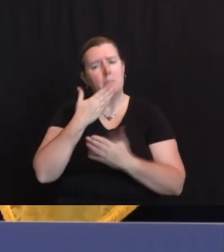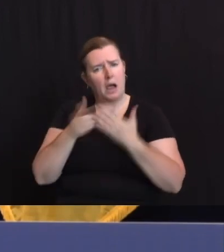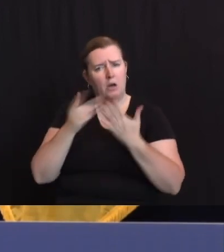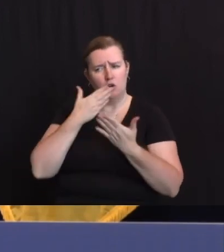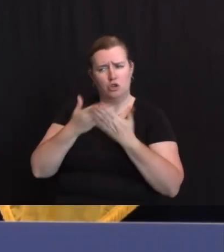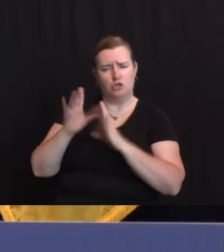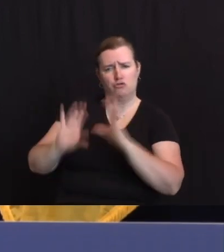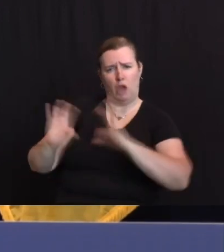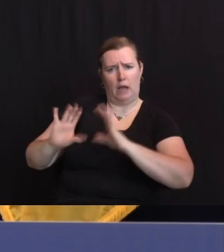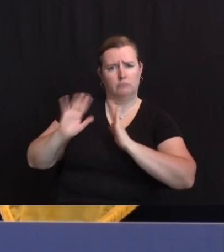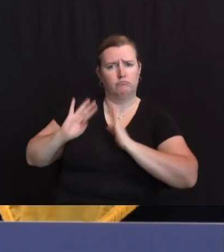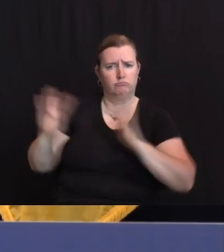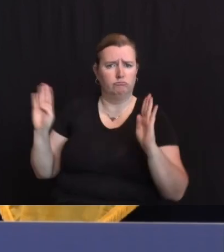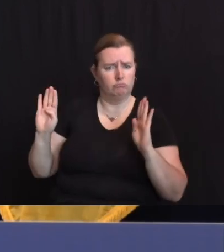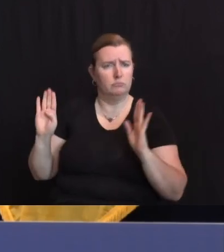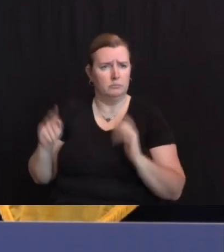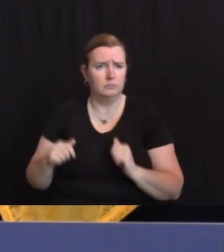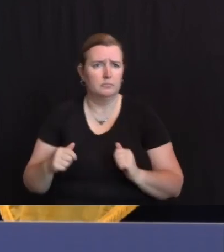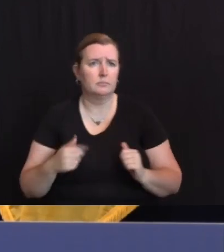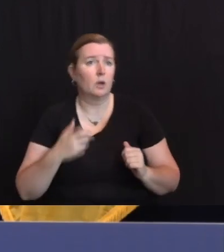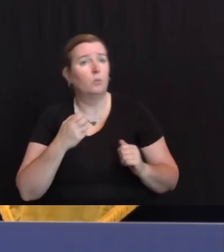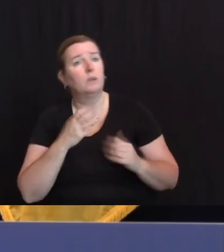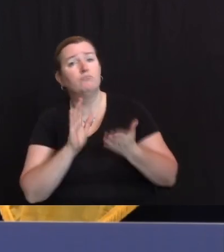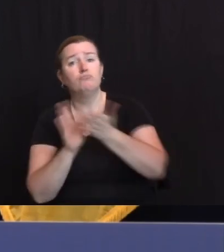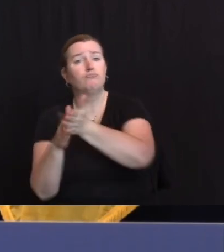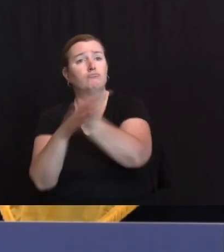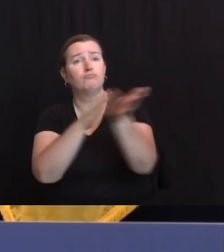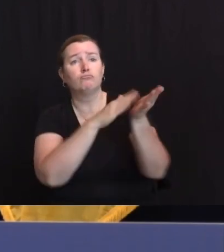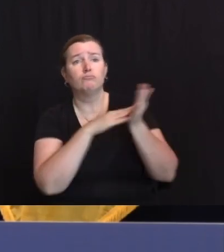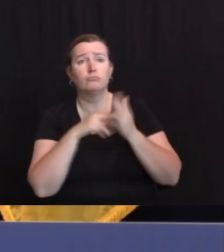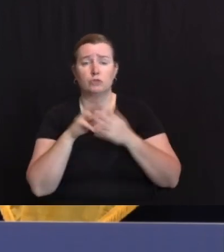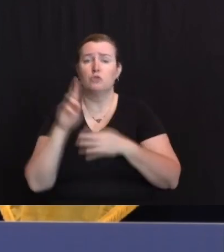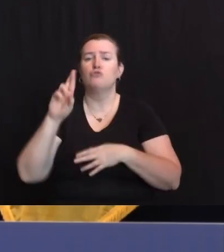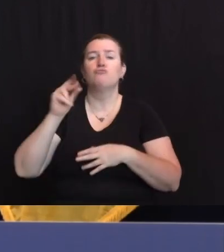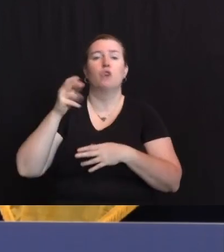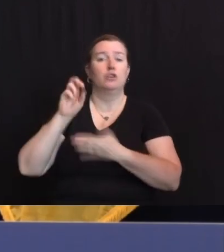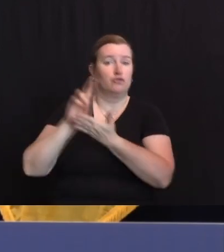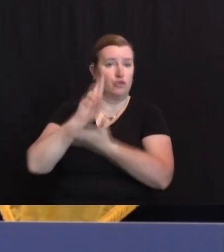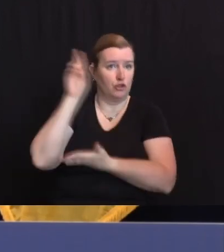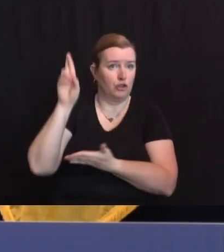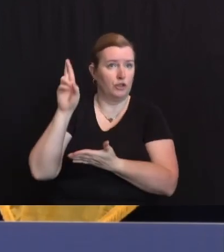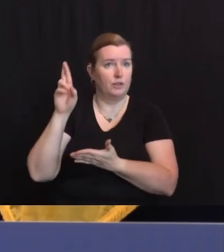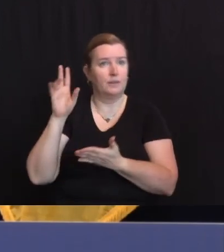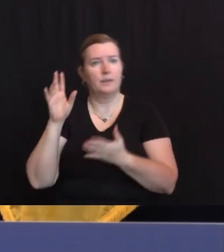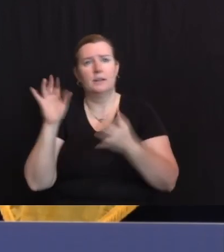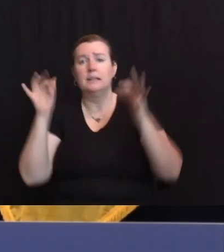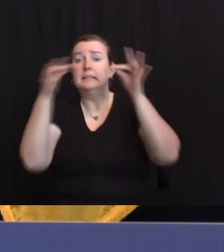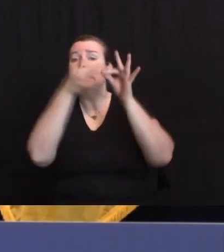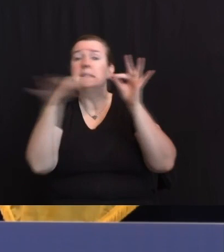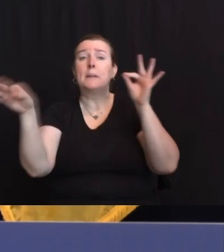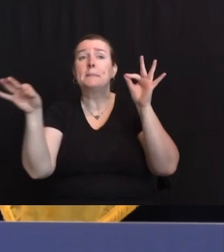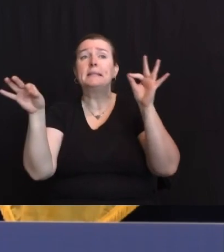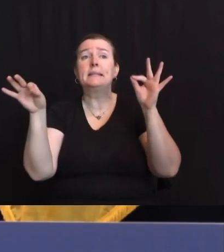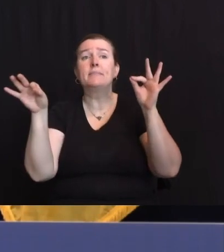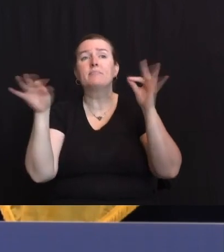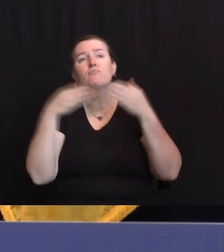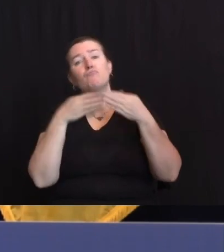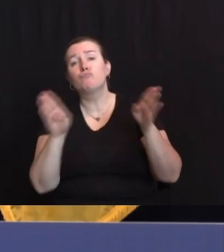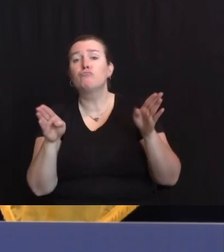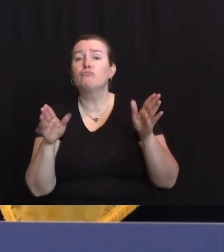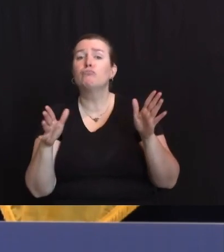And I also want to give a huge shout out to Rutgers for the statement that they put out, which I think gets to your second question, Brent.